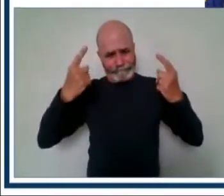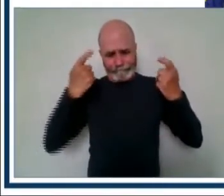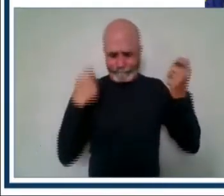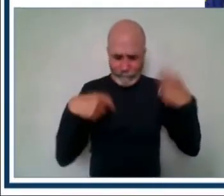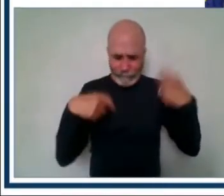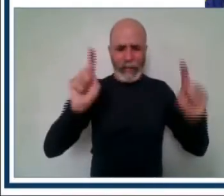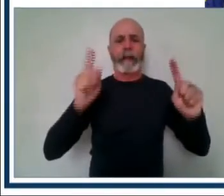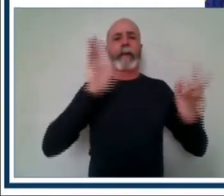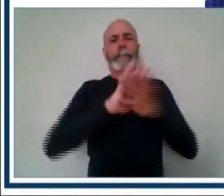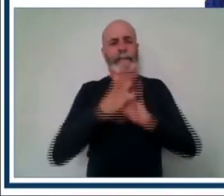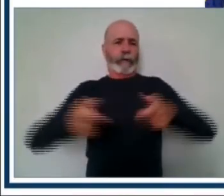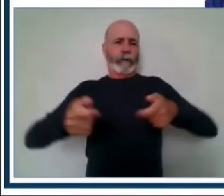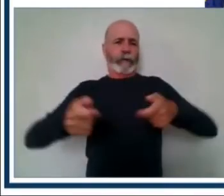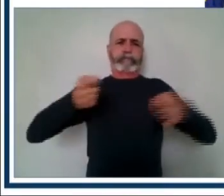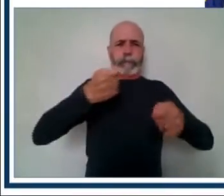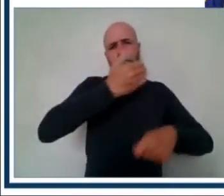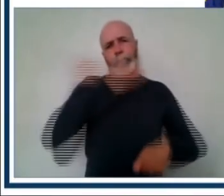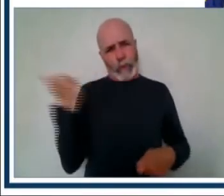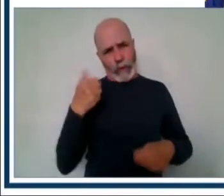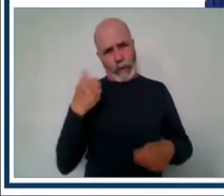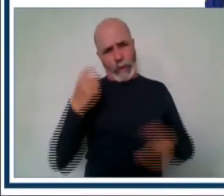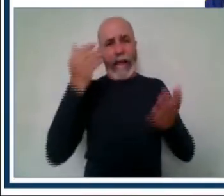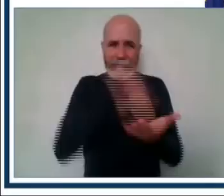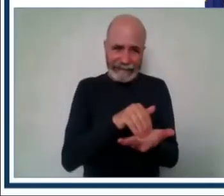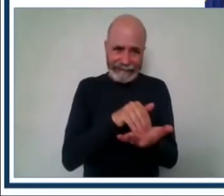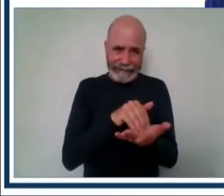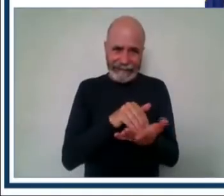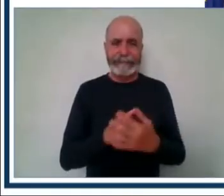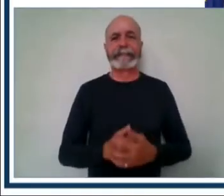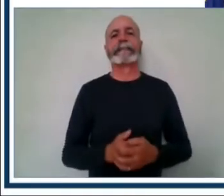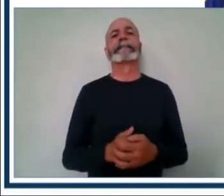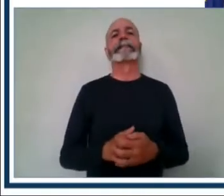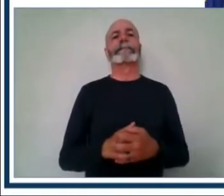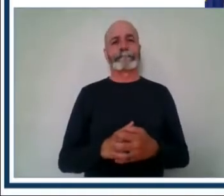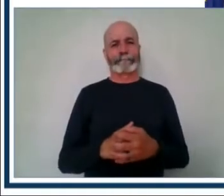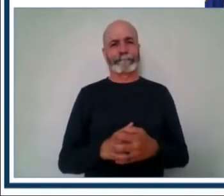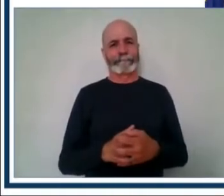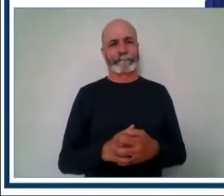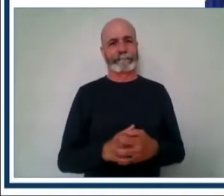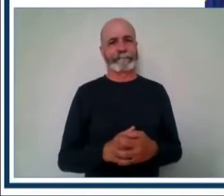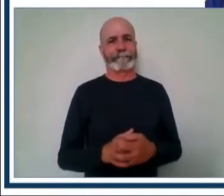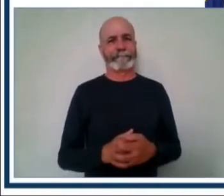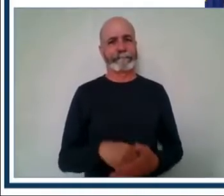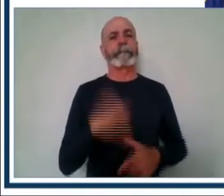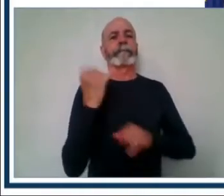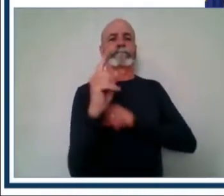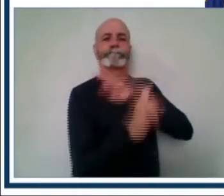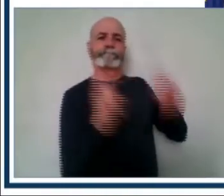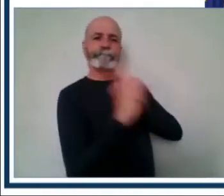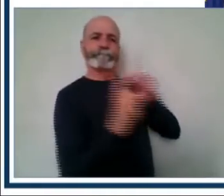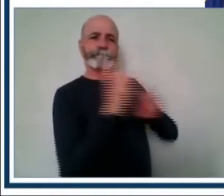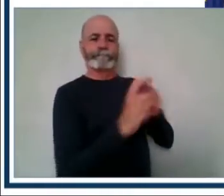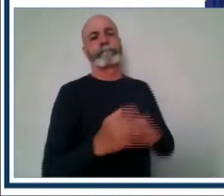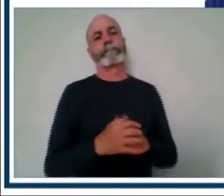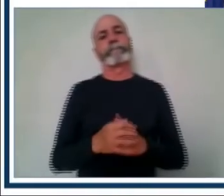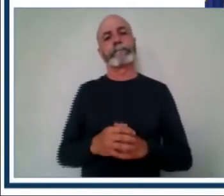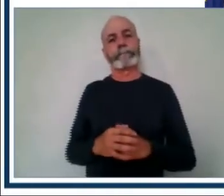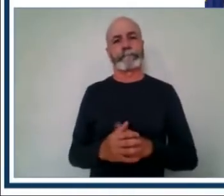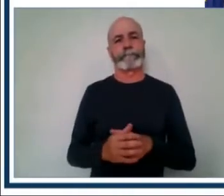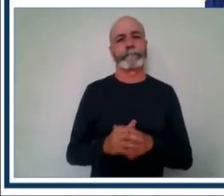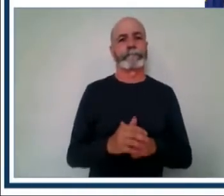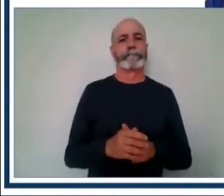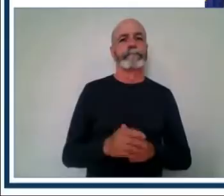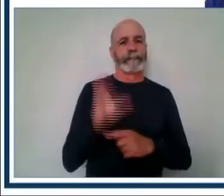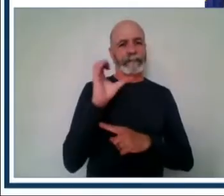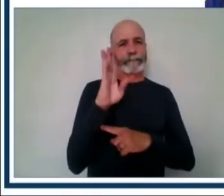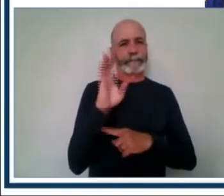We will now take one question and one follow-up from media in the amount of time we have for today. We'll begin with CBC Jean Laroche.